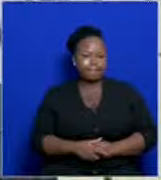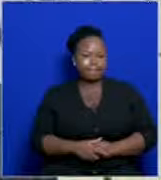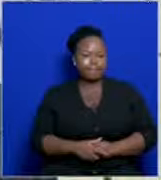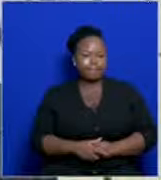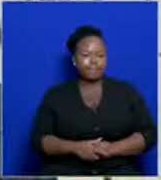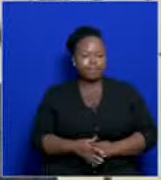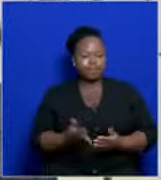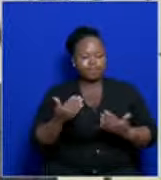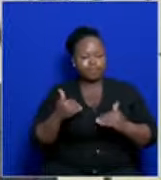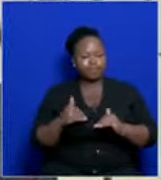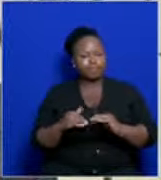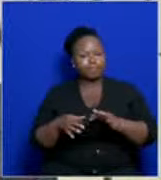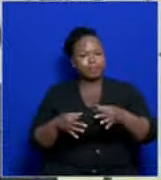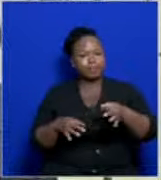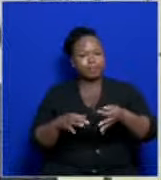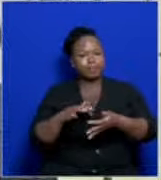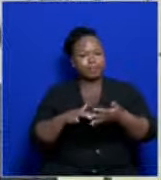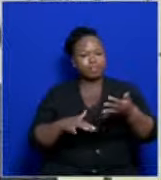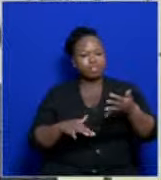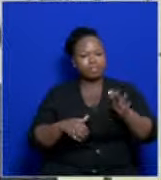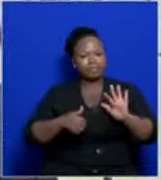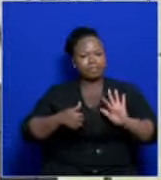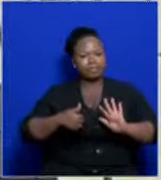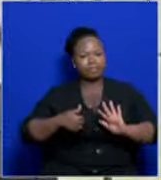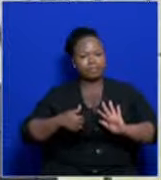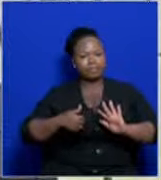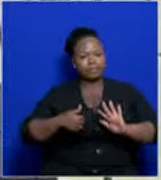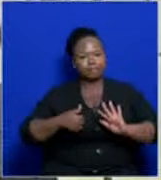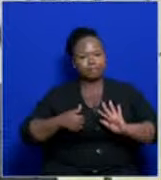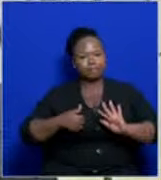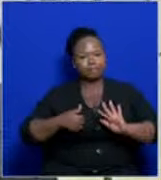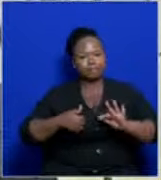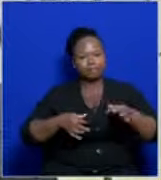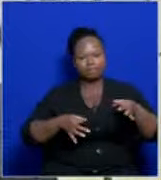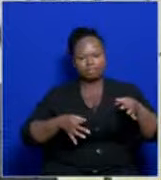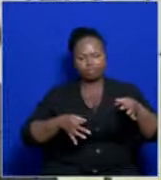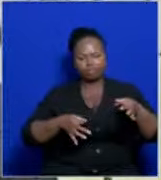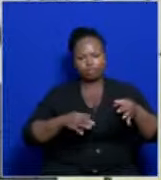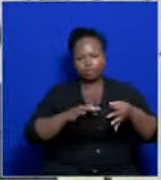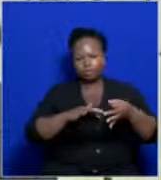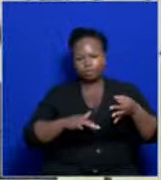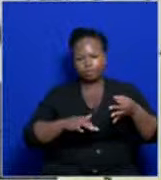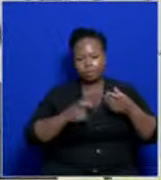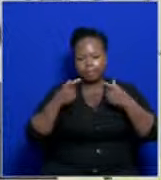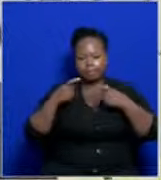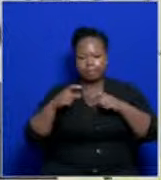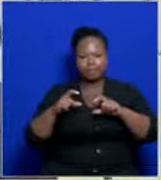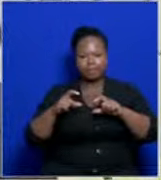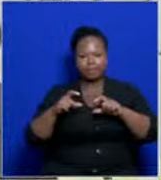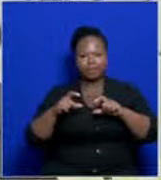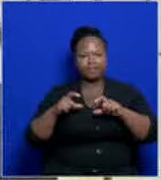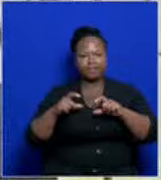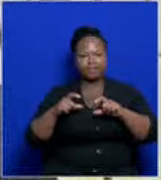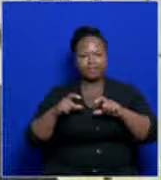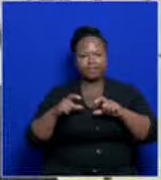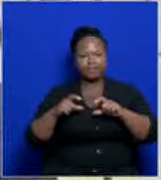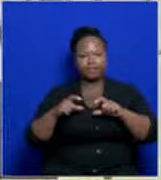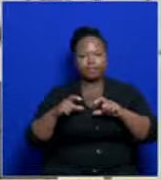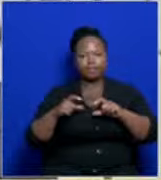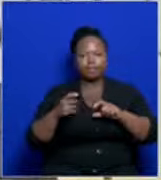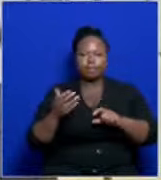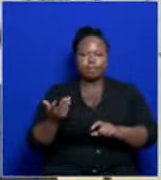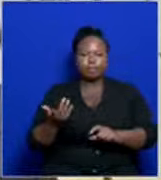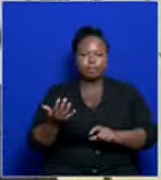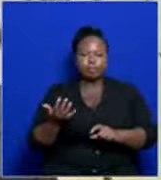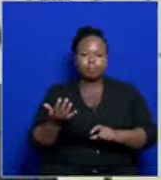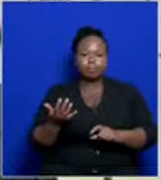page 6, no, in fact, from paragraph rather, not page 6. At paragraph 5 on